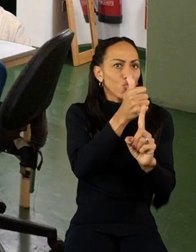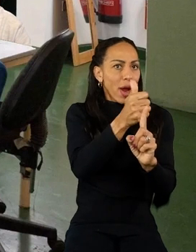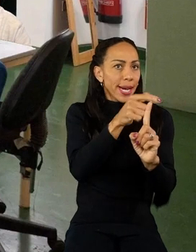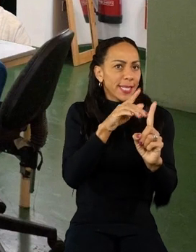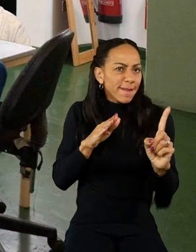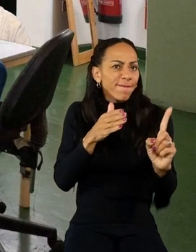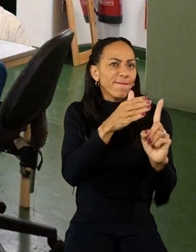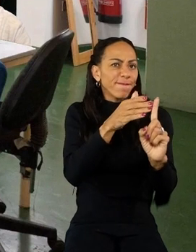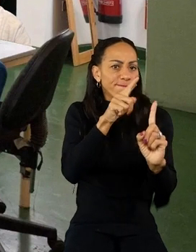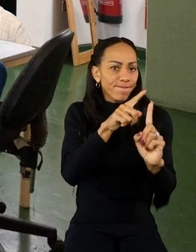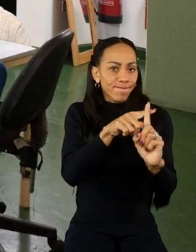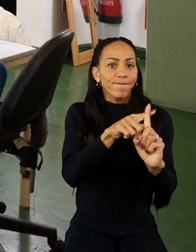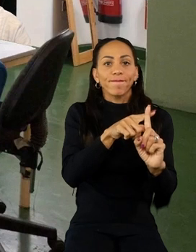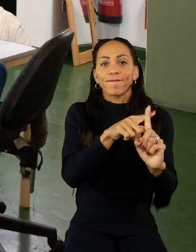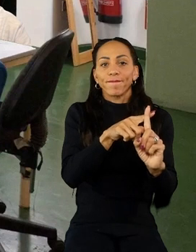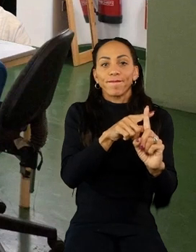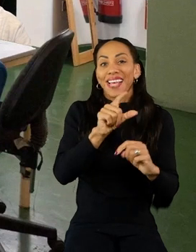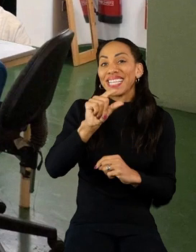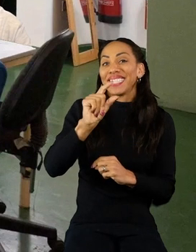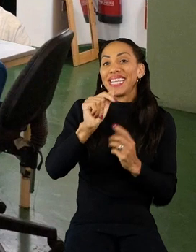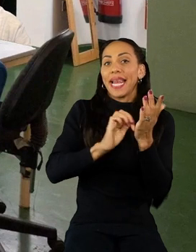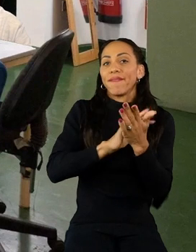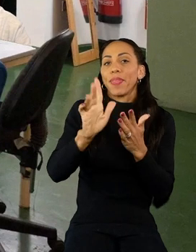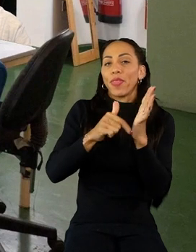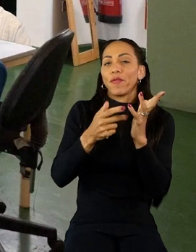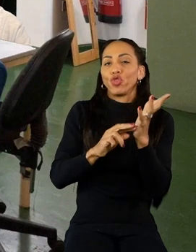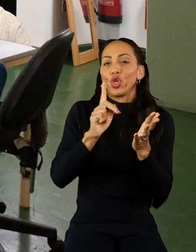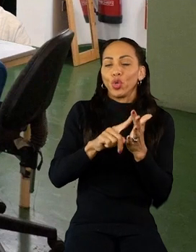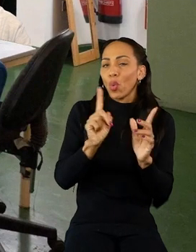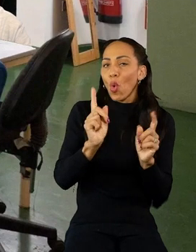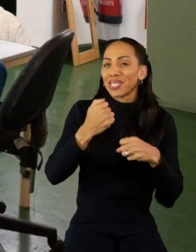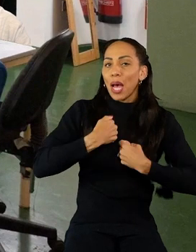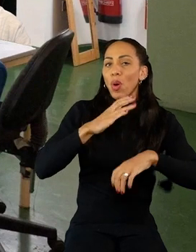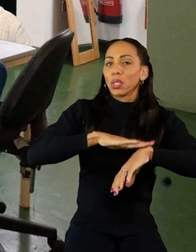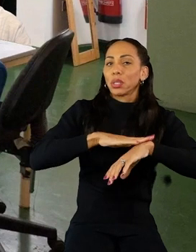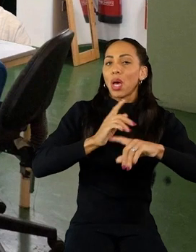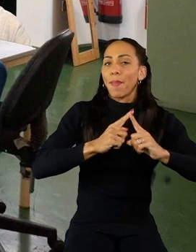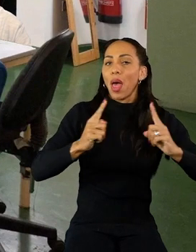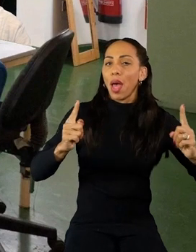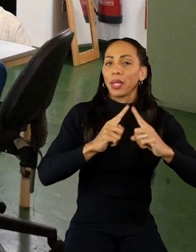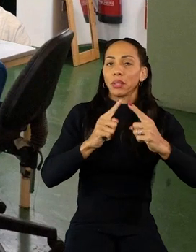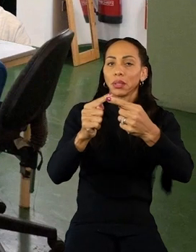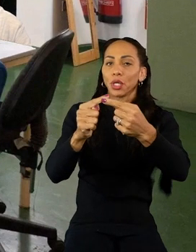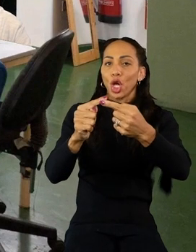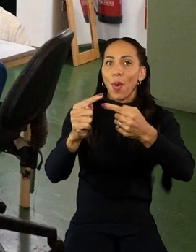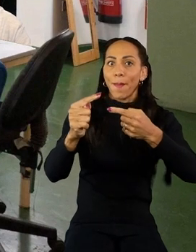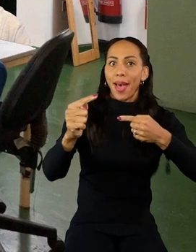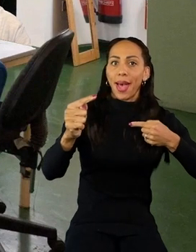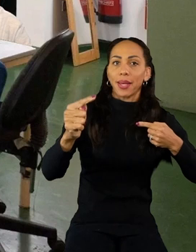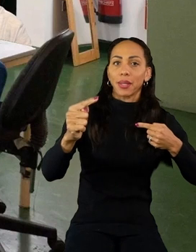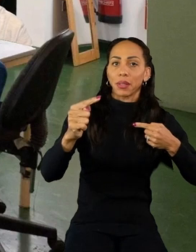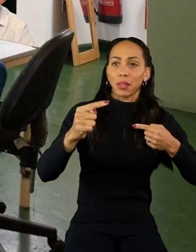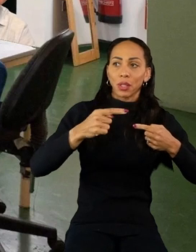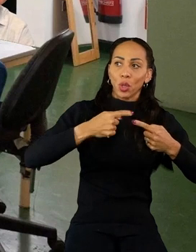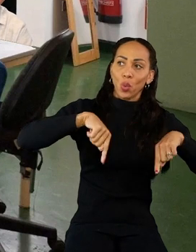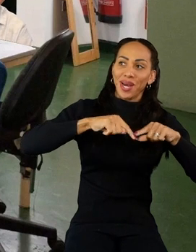is the festival in Hong Kong. So that's our goal, which is really great. We've got that goal. It's now just 11th of